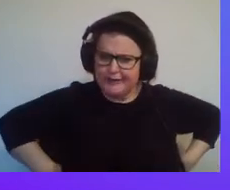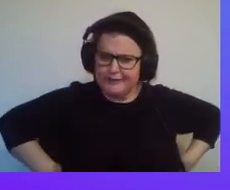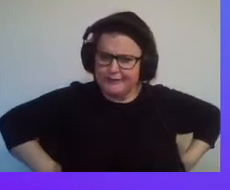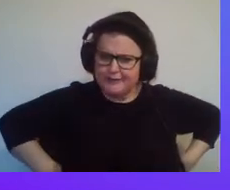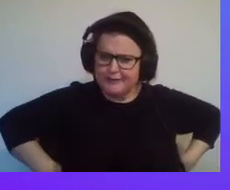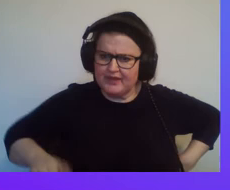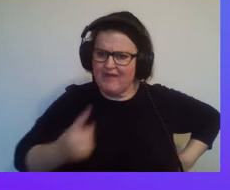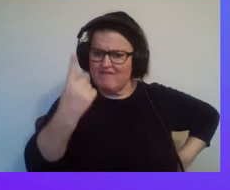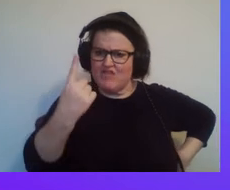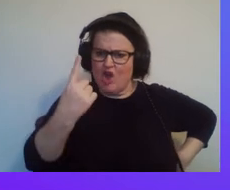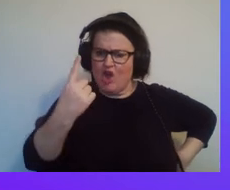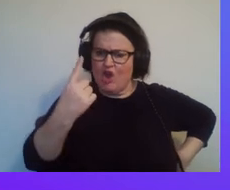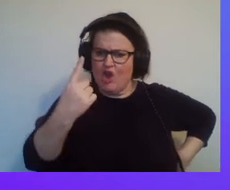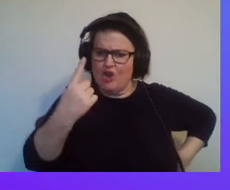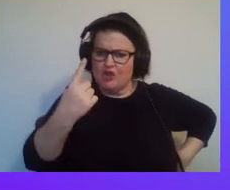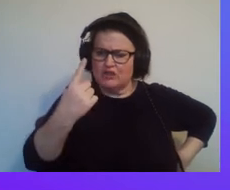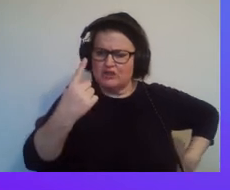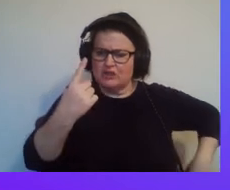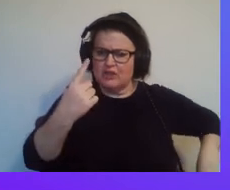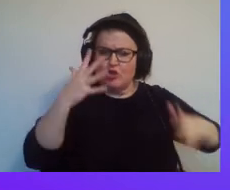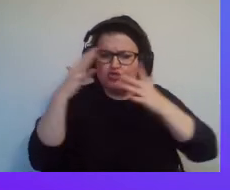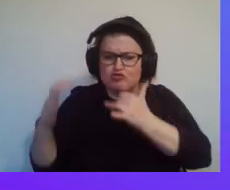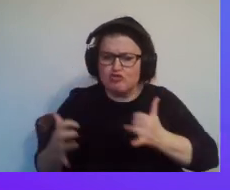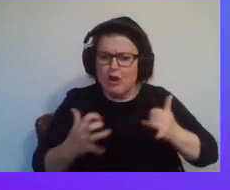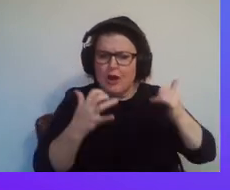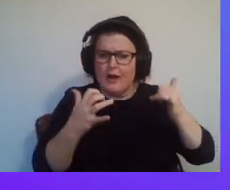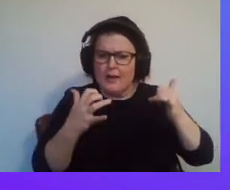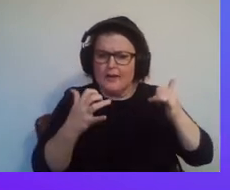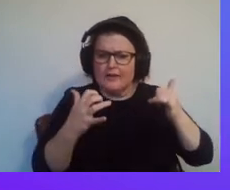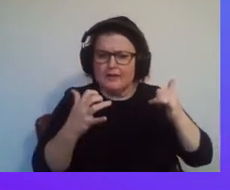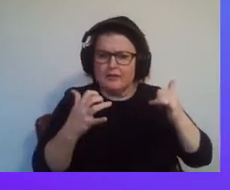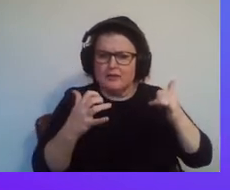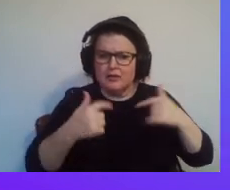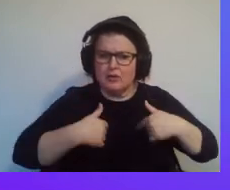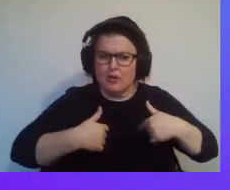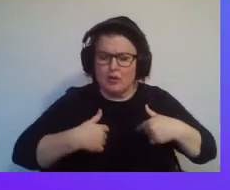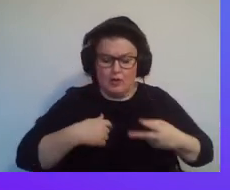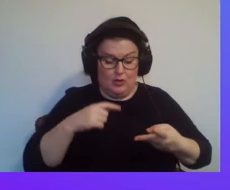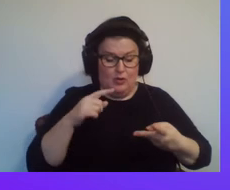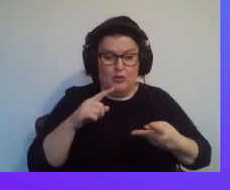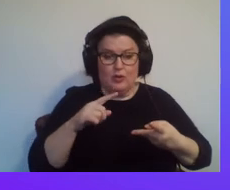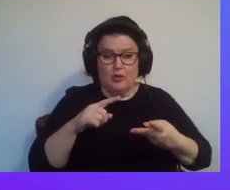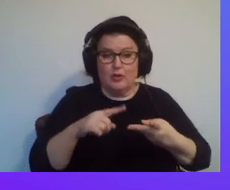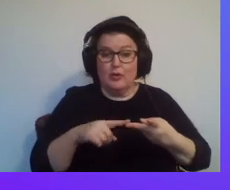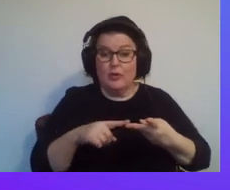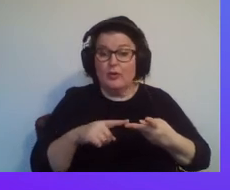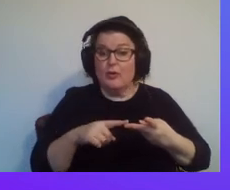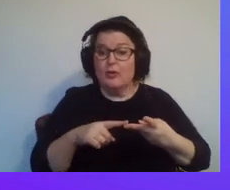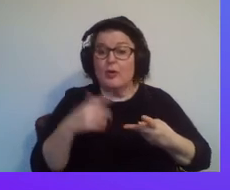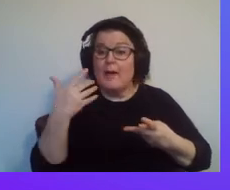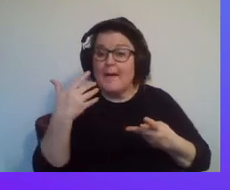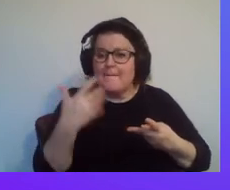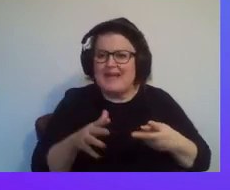first in this trial period? And the second question about, have things been so